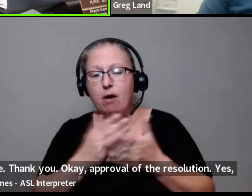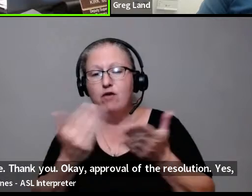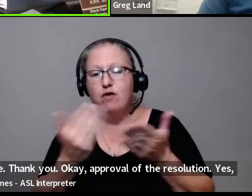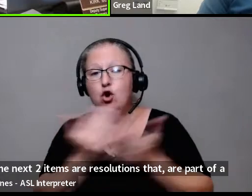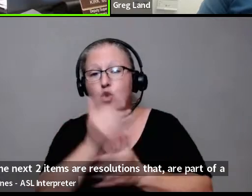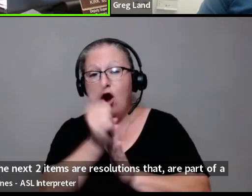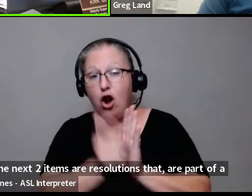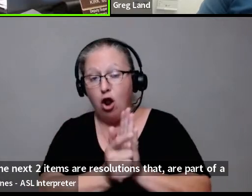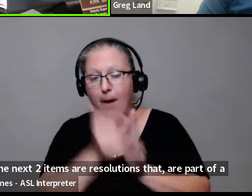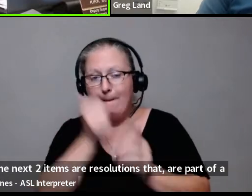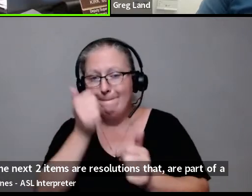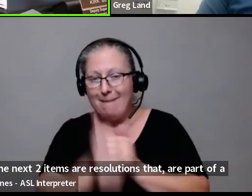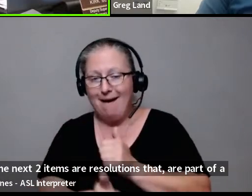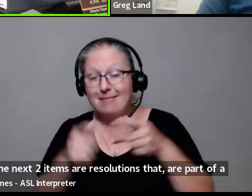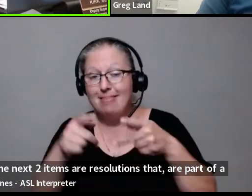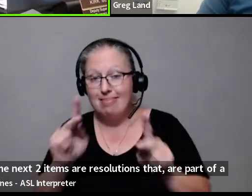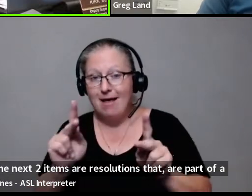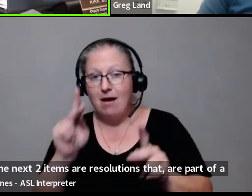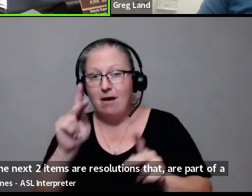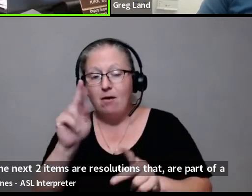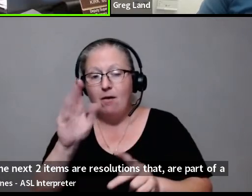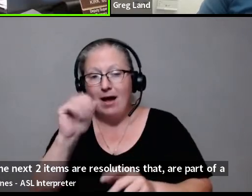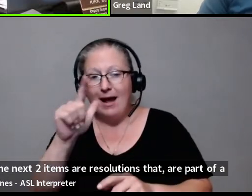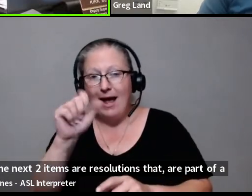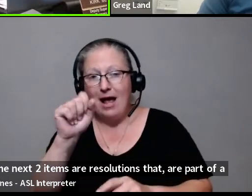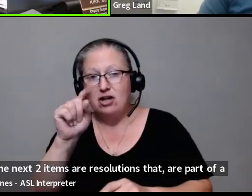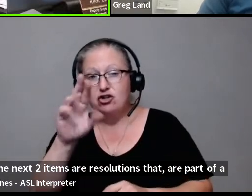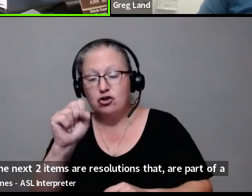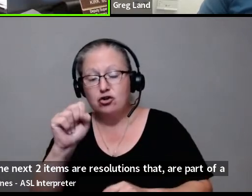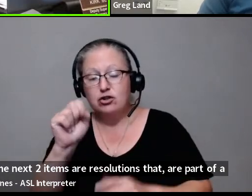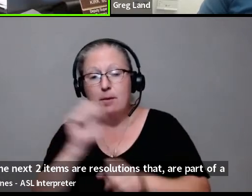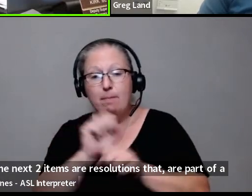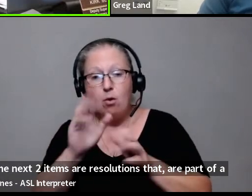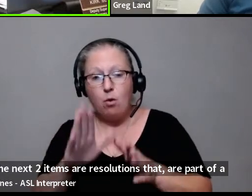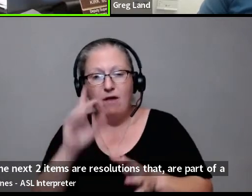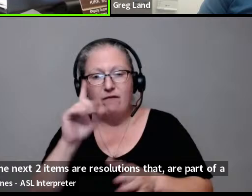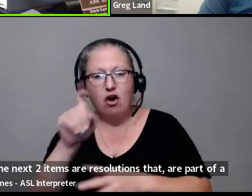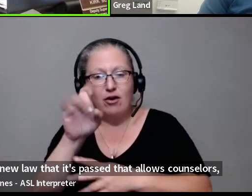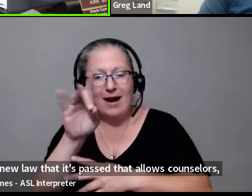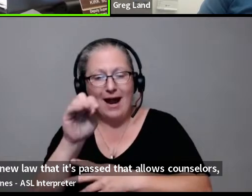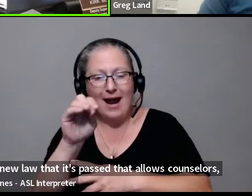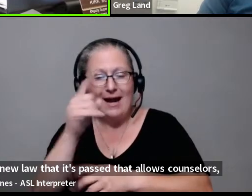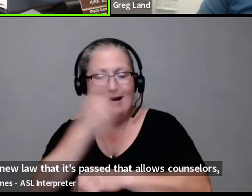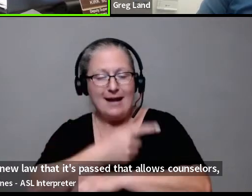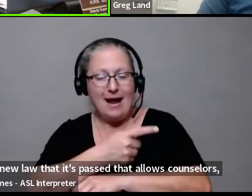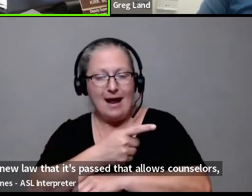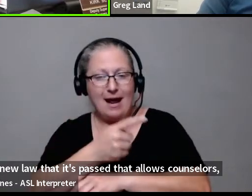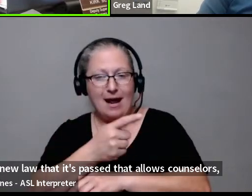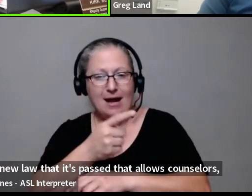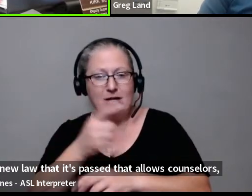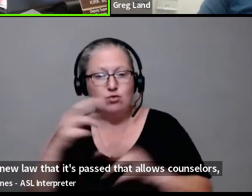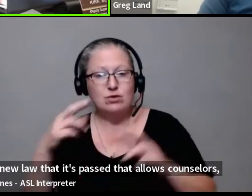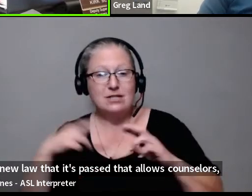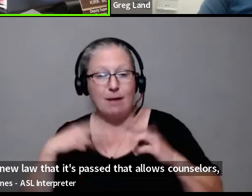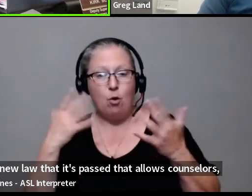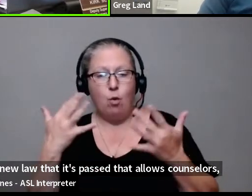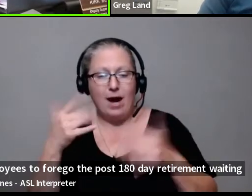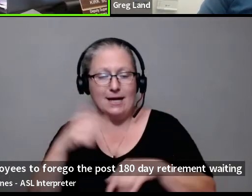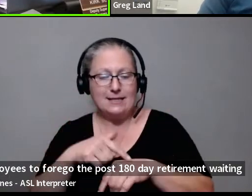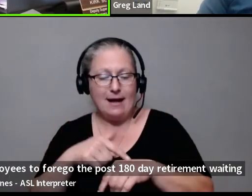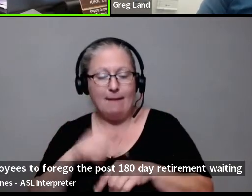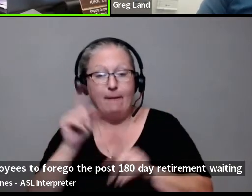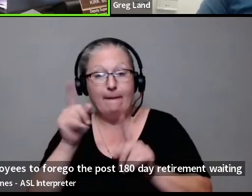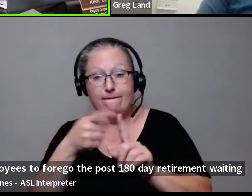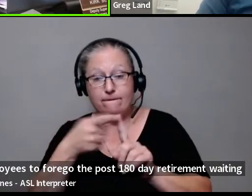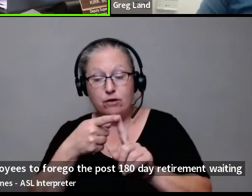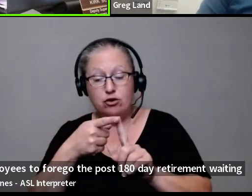law that it's passed that allows CalSTRS employees to forego the post 180-day retirement waiting period. So the first one